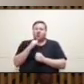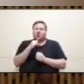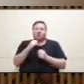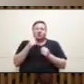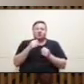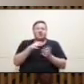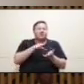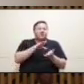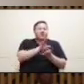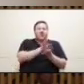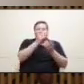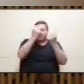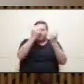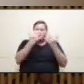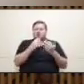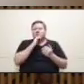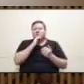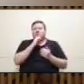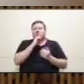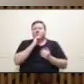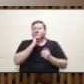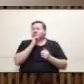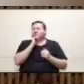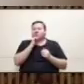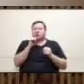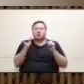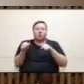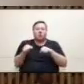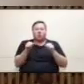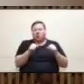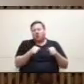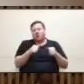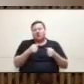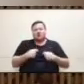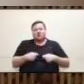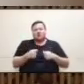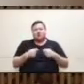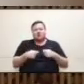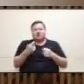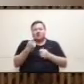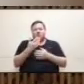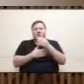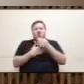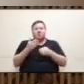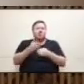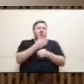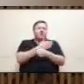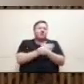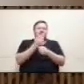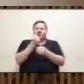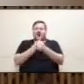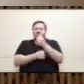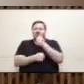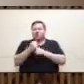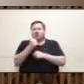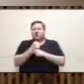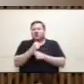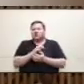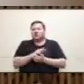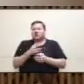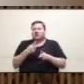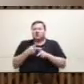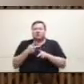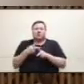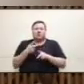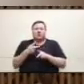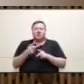having unauthorized expenditure, which was for previous financial years. Cognizance must also be taken that the preparation of